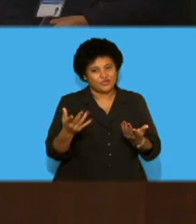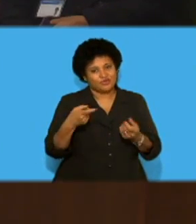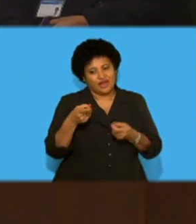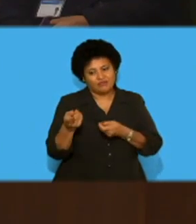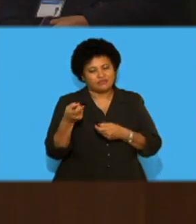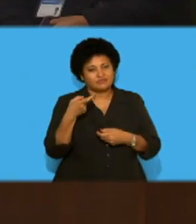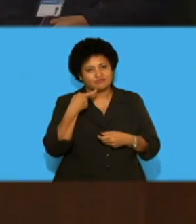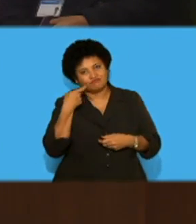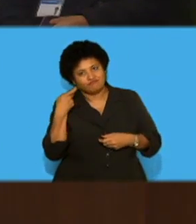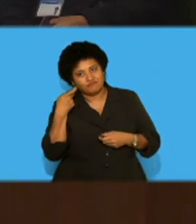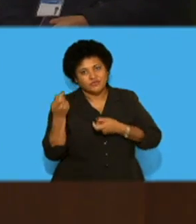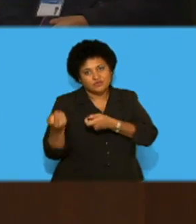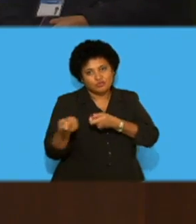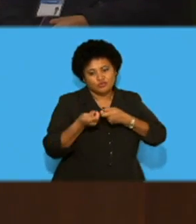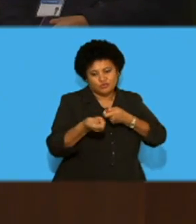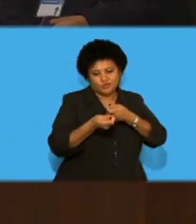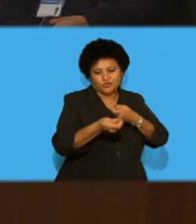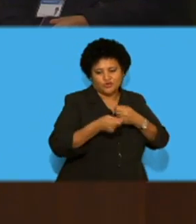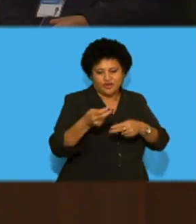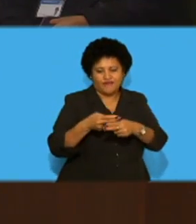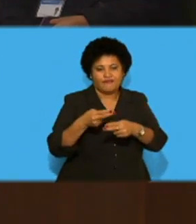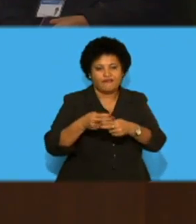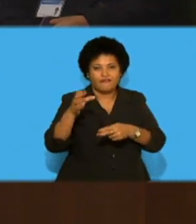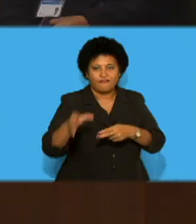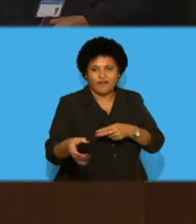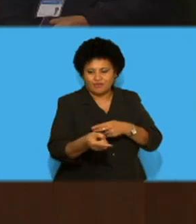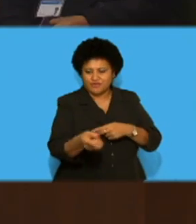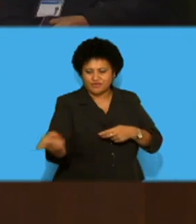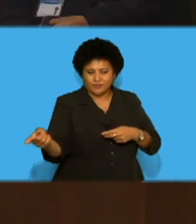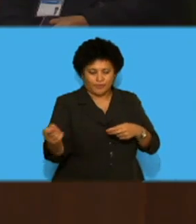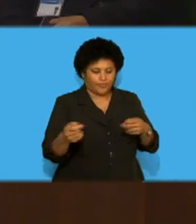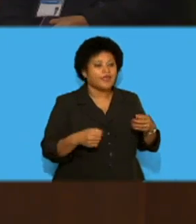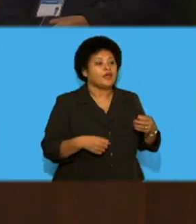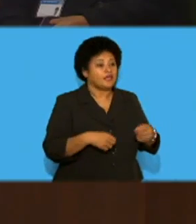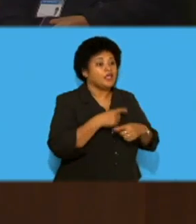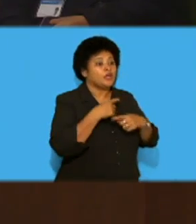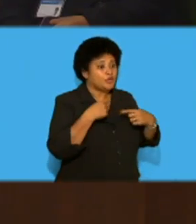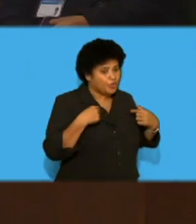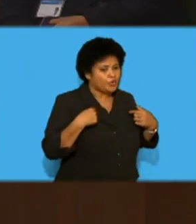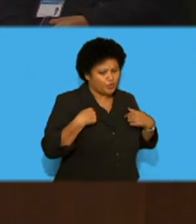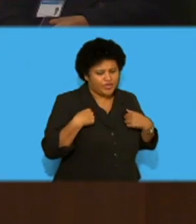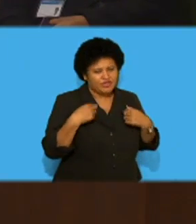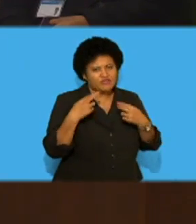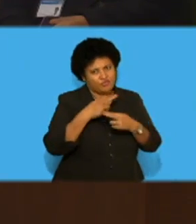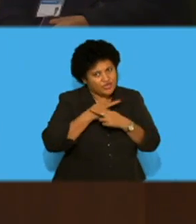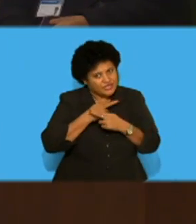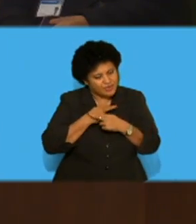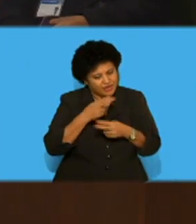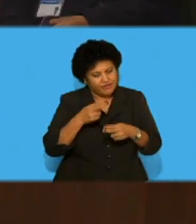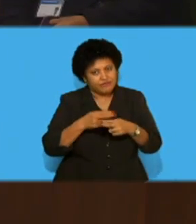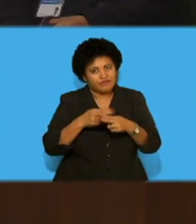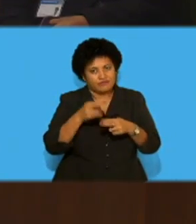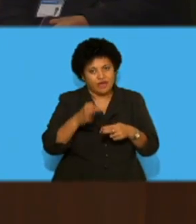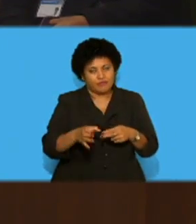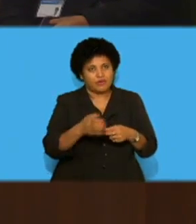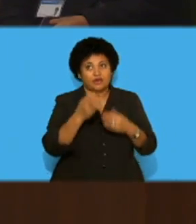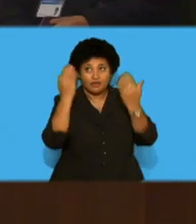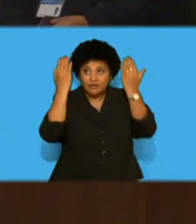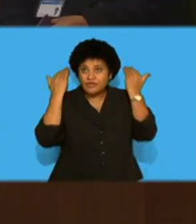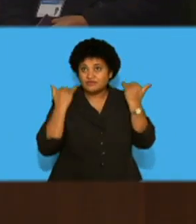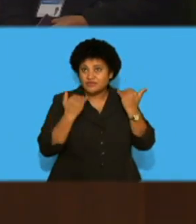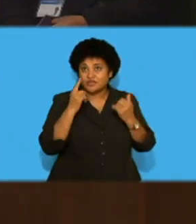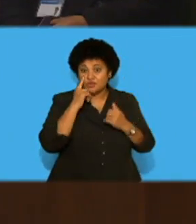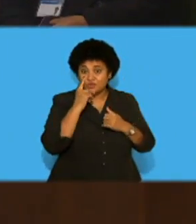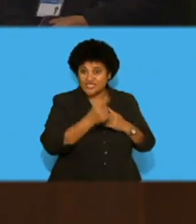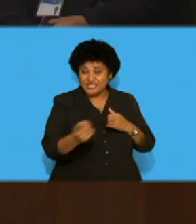big contributors to our economy. Madam Speaker, we respect them, we will nurture them, and you will see, Madam Speaker, with the